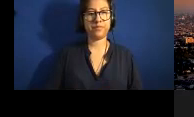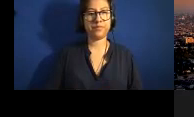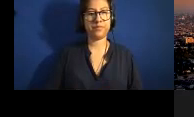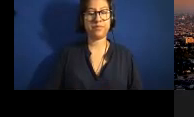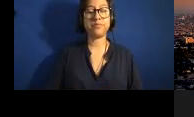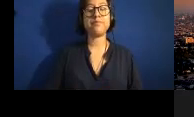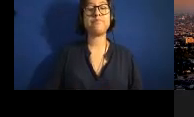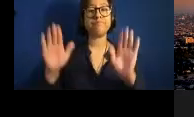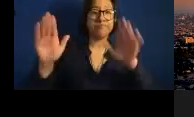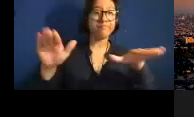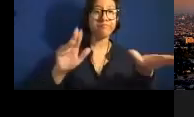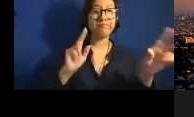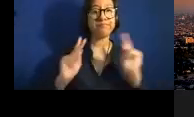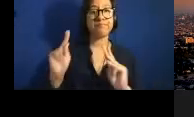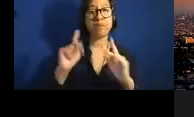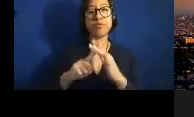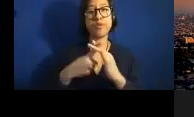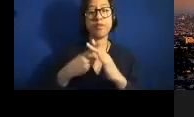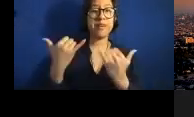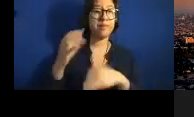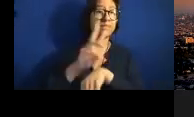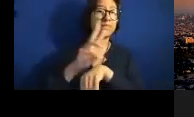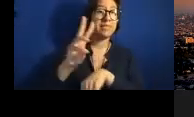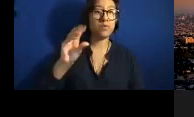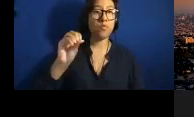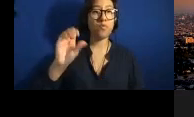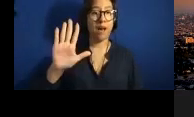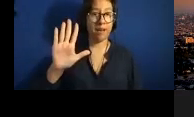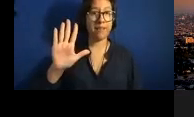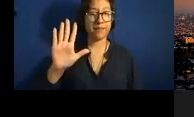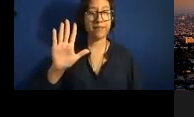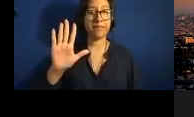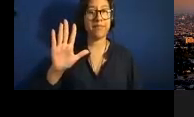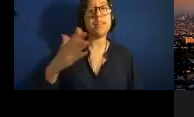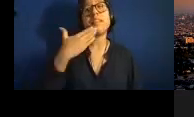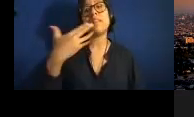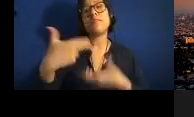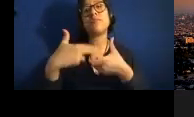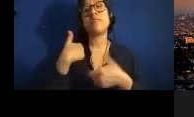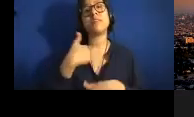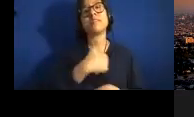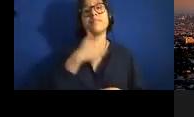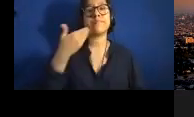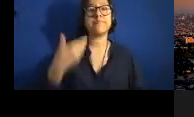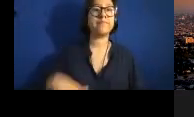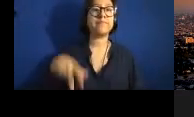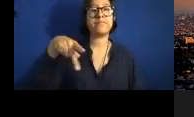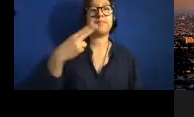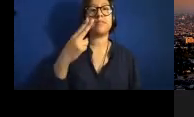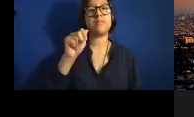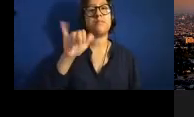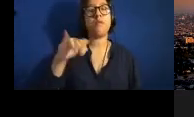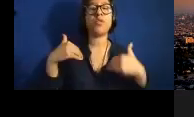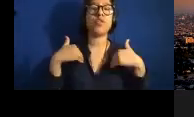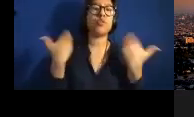Okay, folks, let's go ahead and get started. We're at 6:05. And thank you for joining. My name is Paul. I'm with the Youth Justice